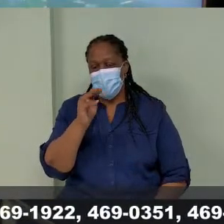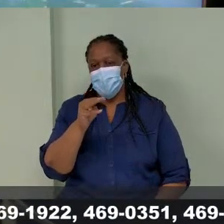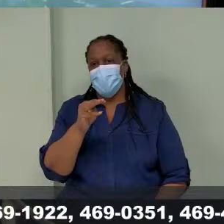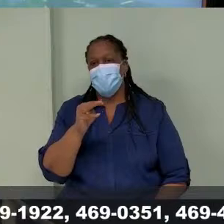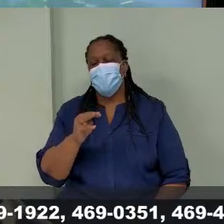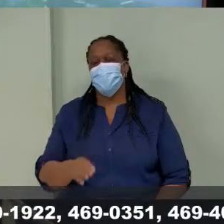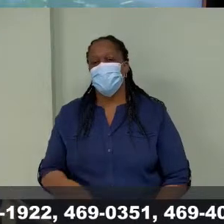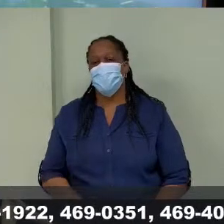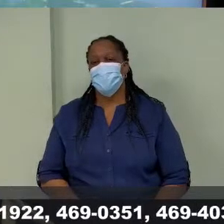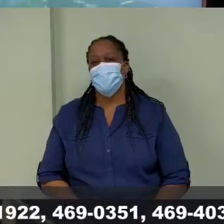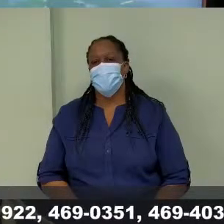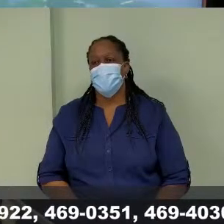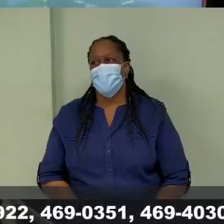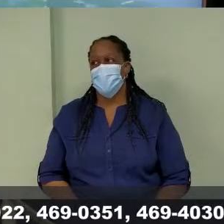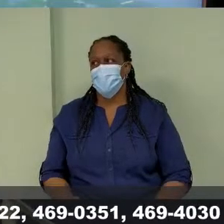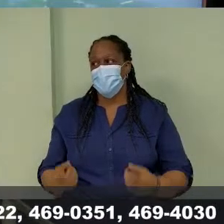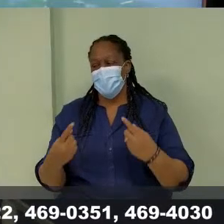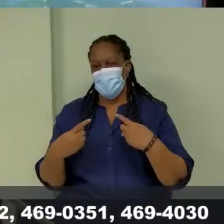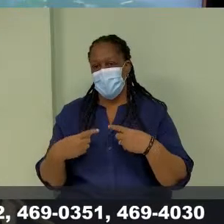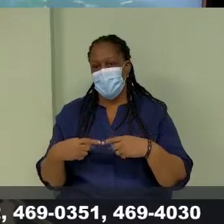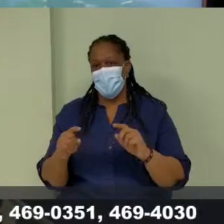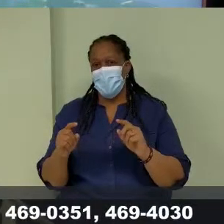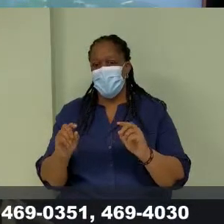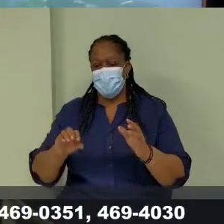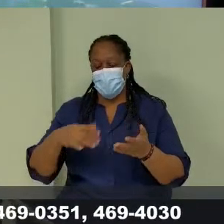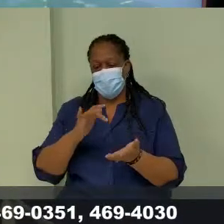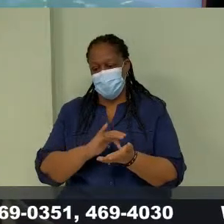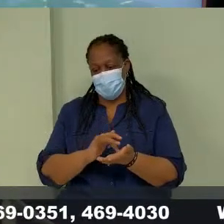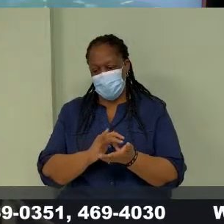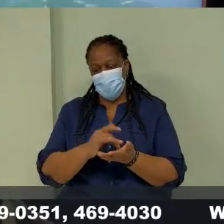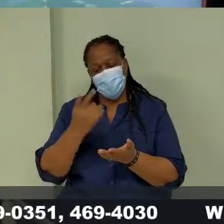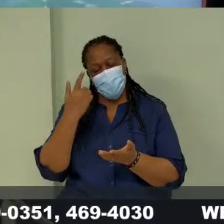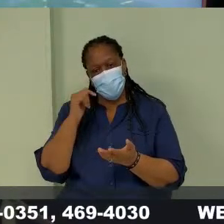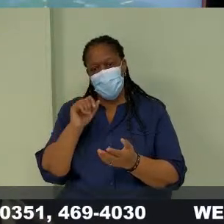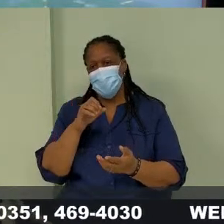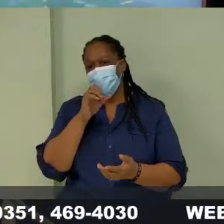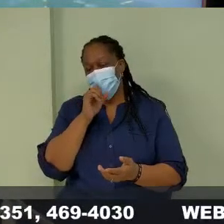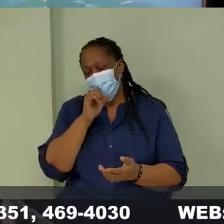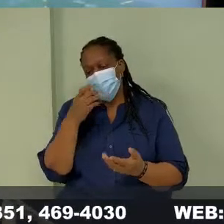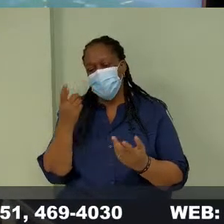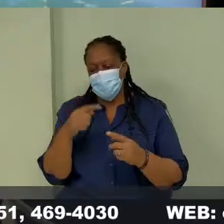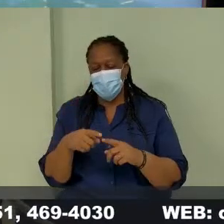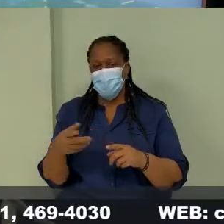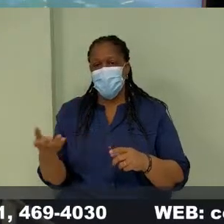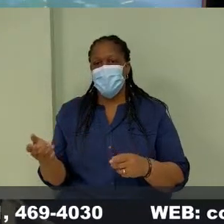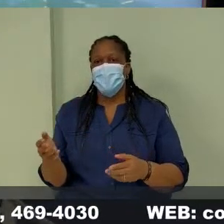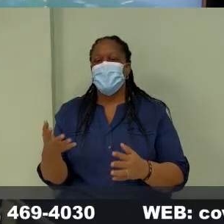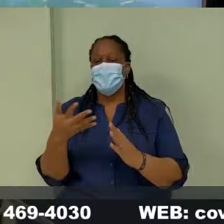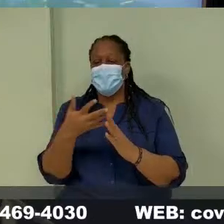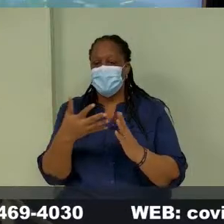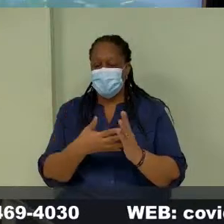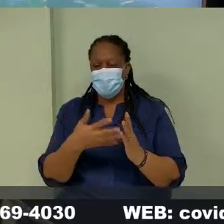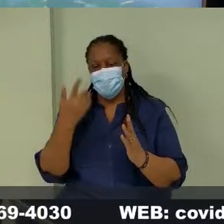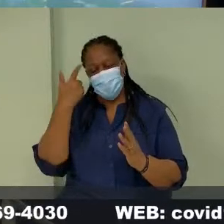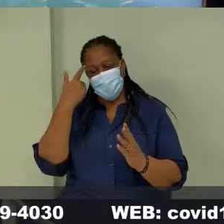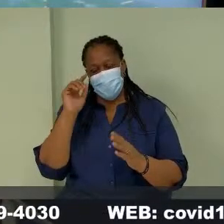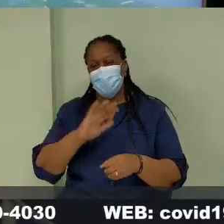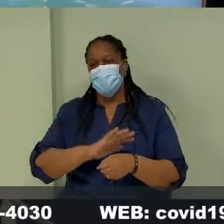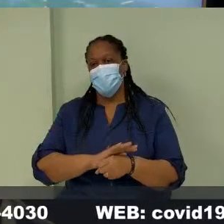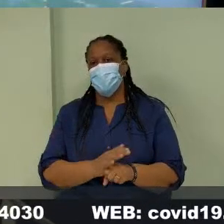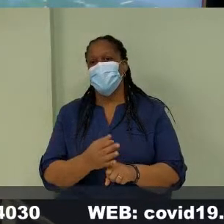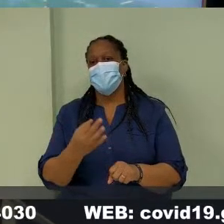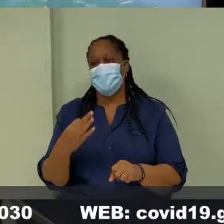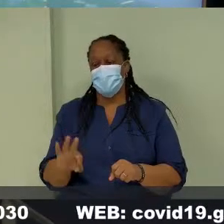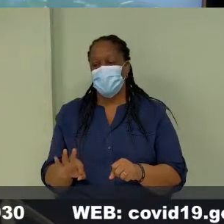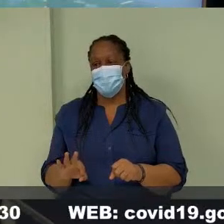12th, where they were treated for their symptoms and tested for COVID-19. At that